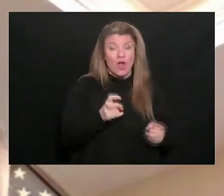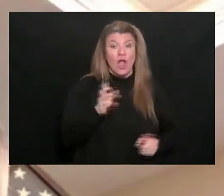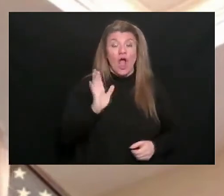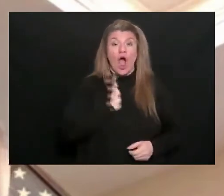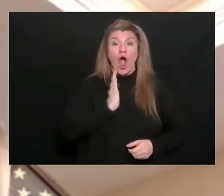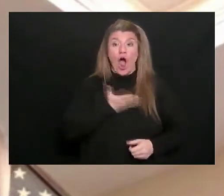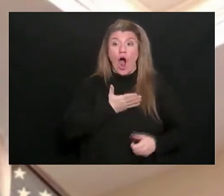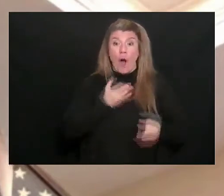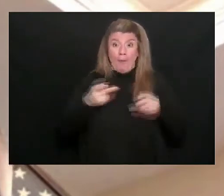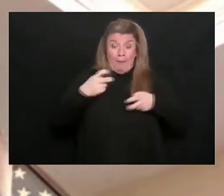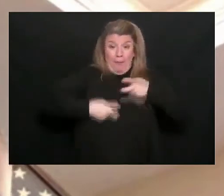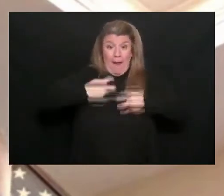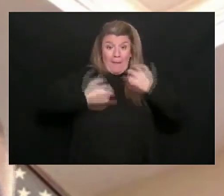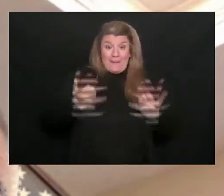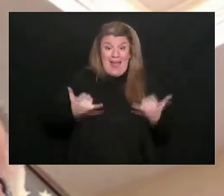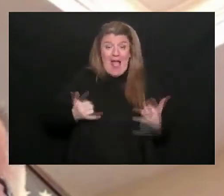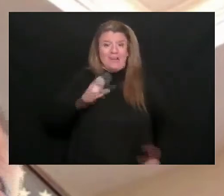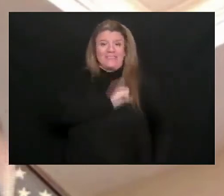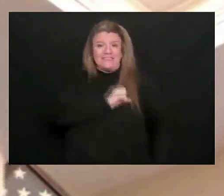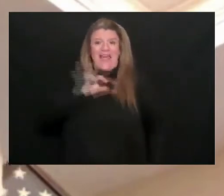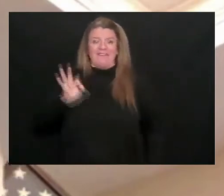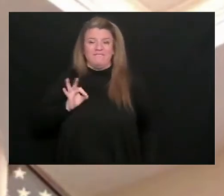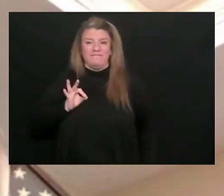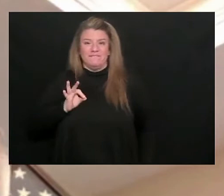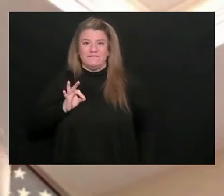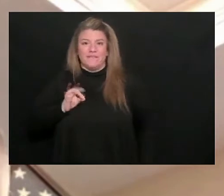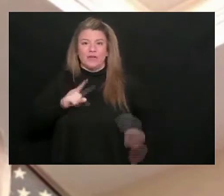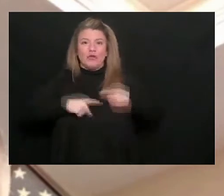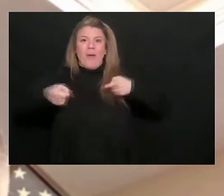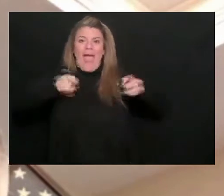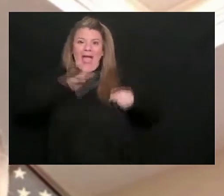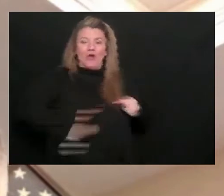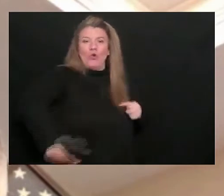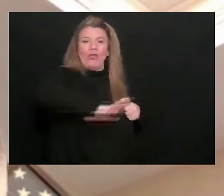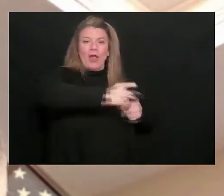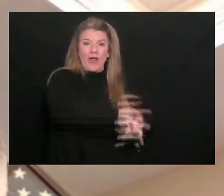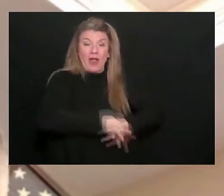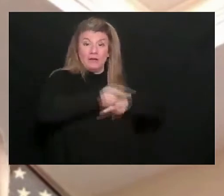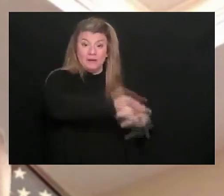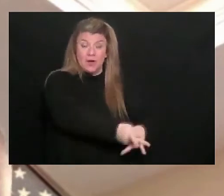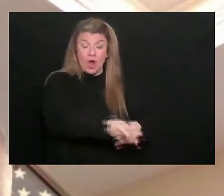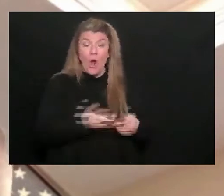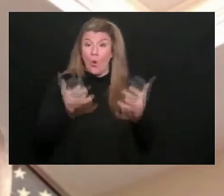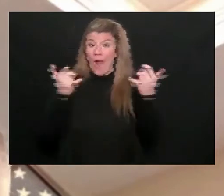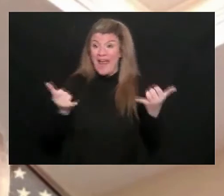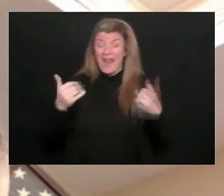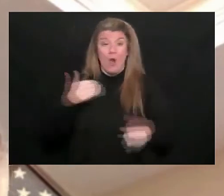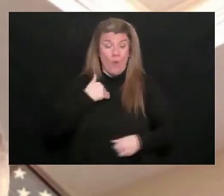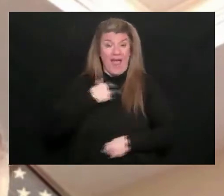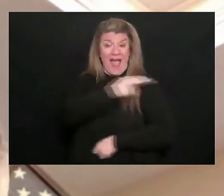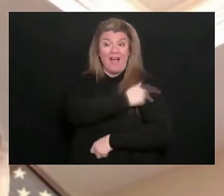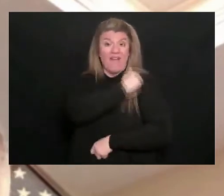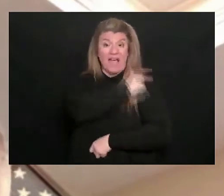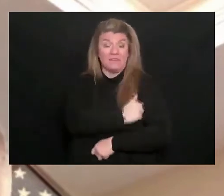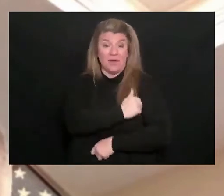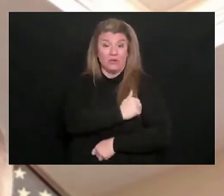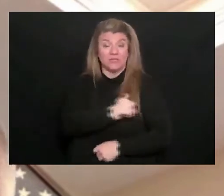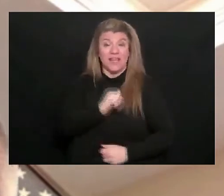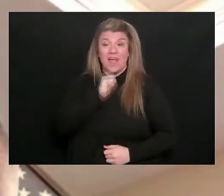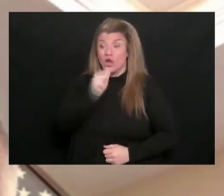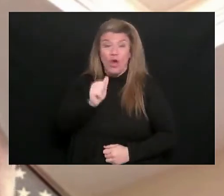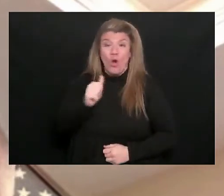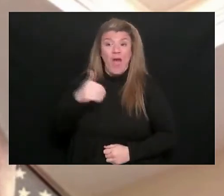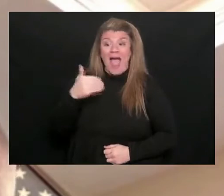manage care. We right now have some hospitals that do have beds closed down